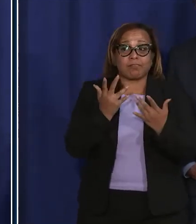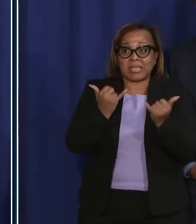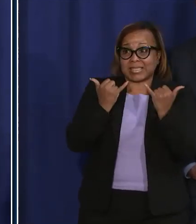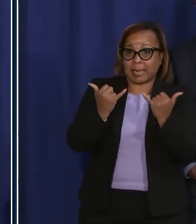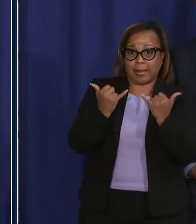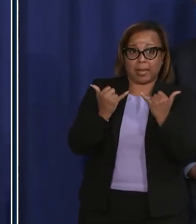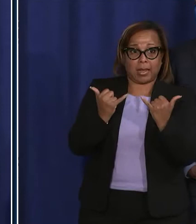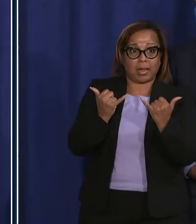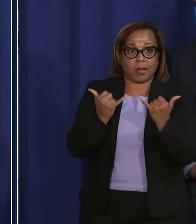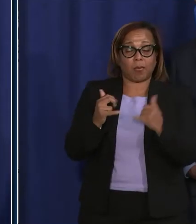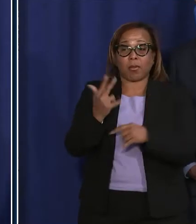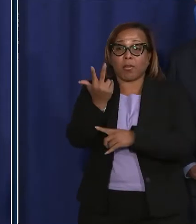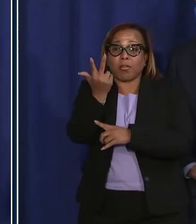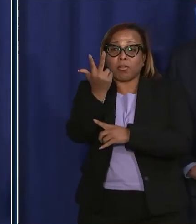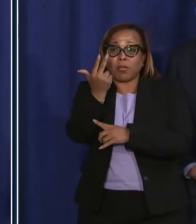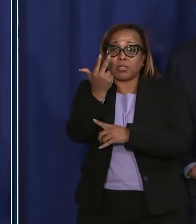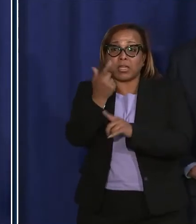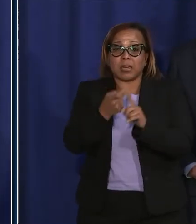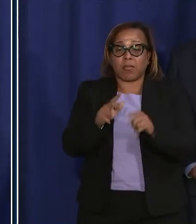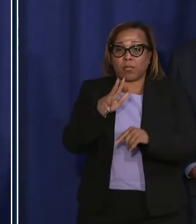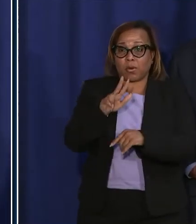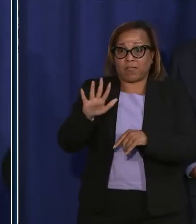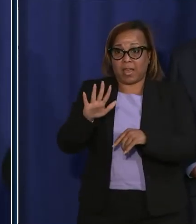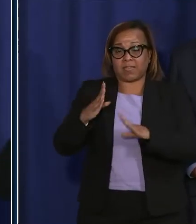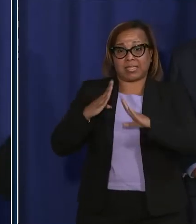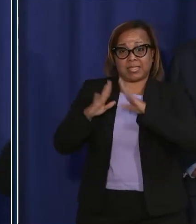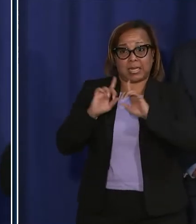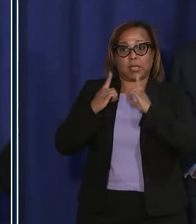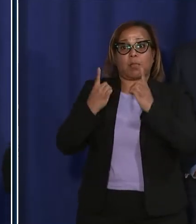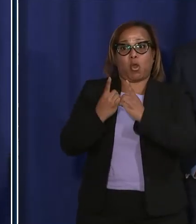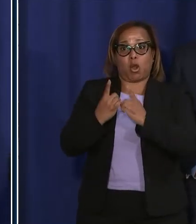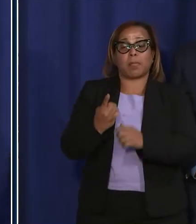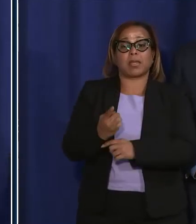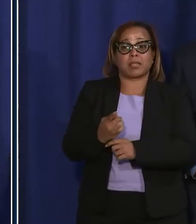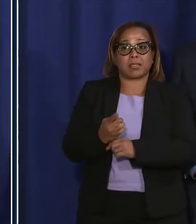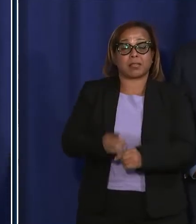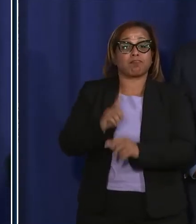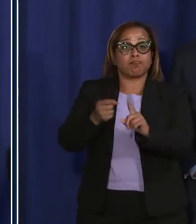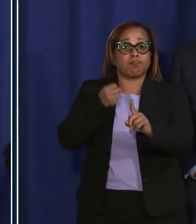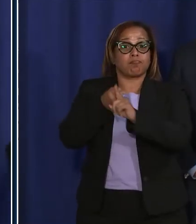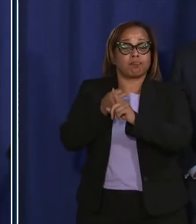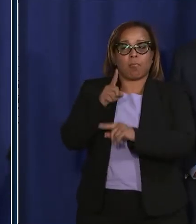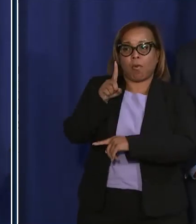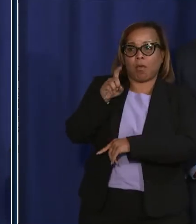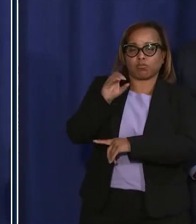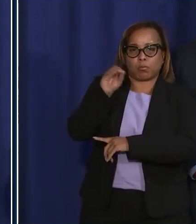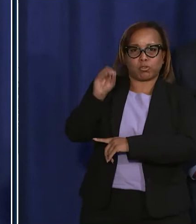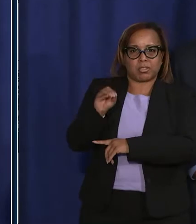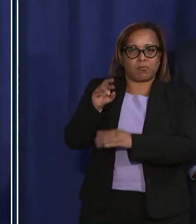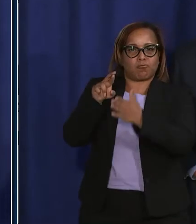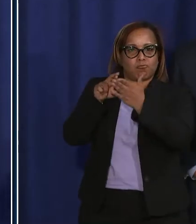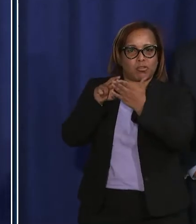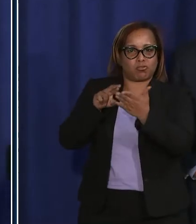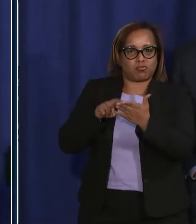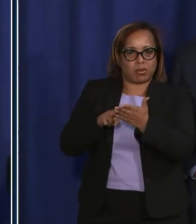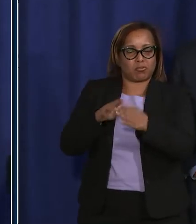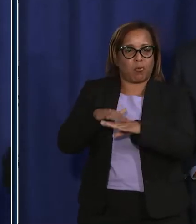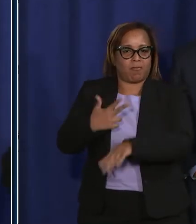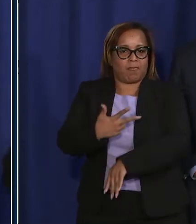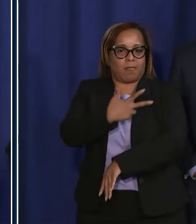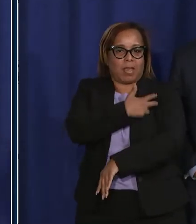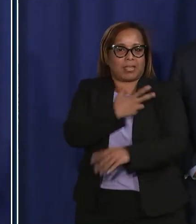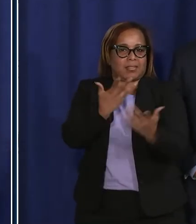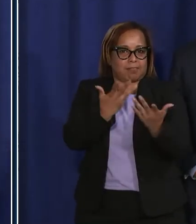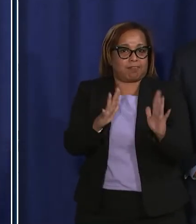today, 13 of 35 city departments are at 100% registration on the vaccine